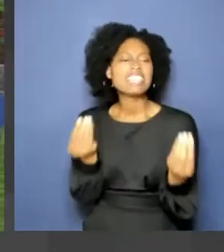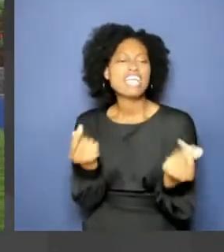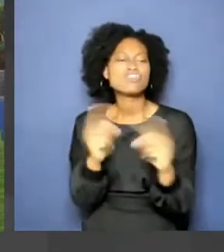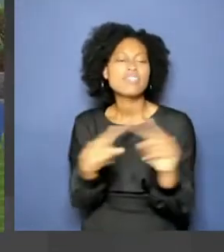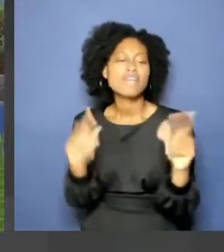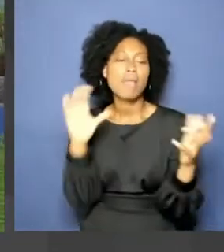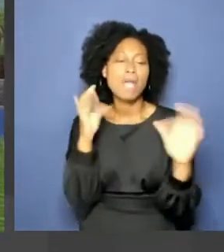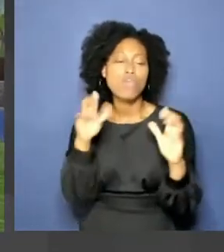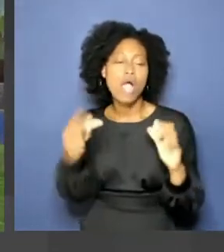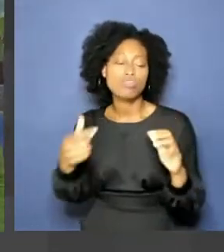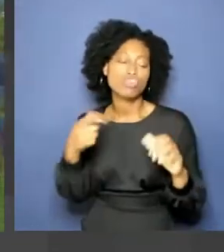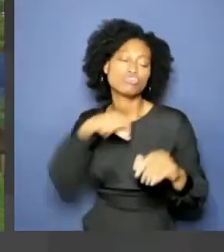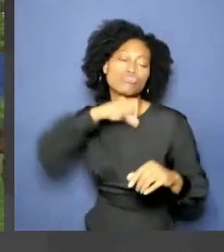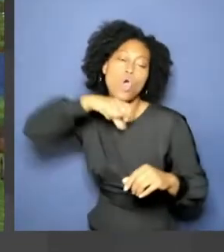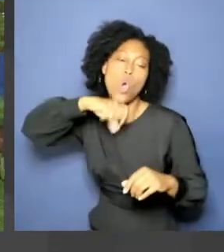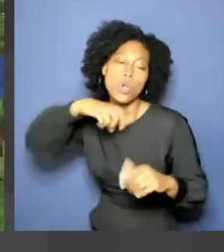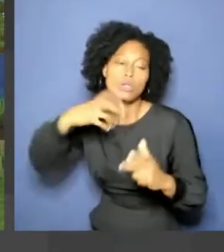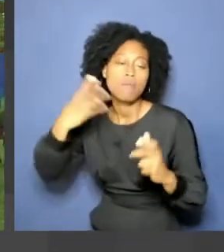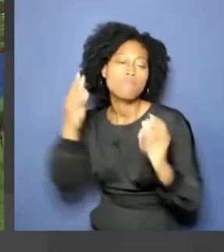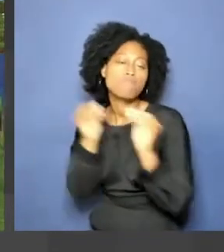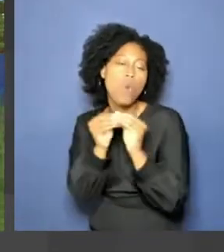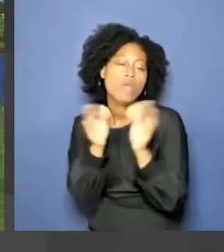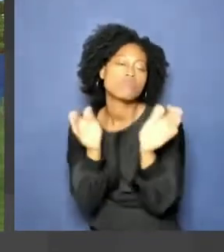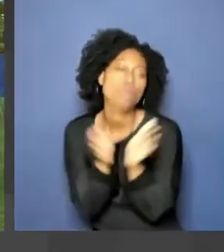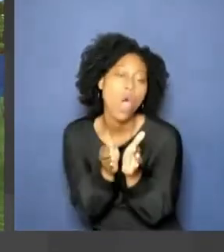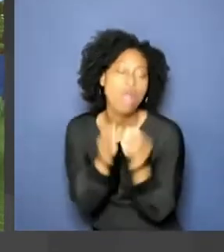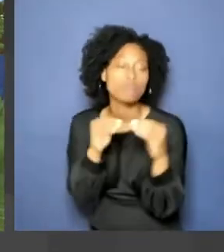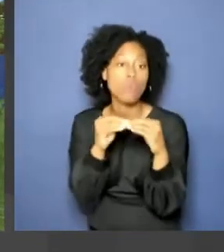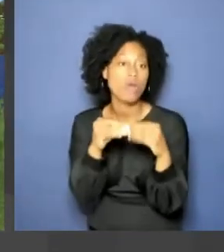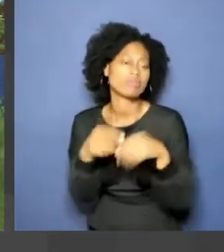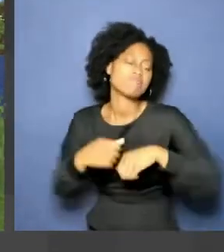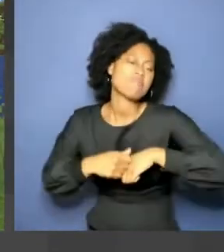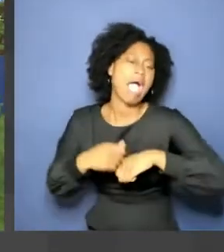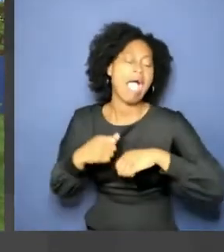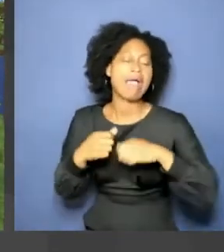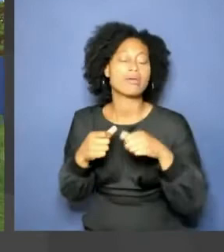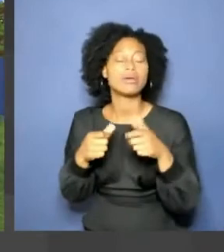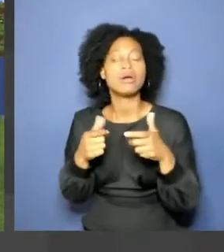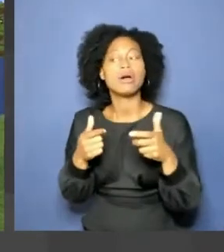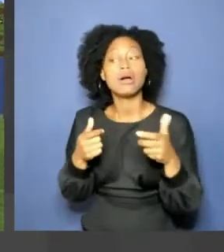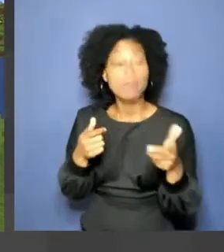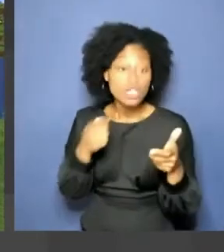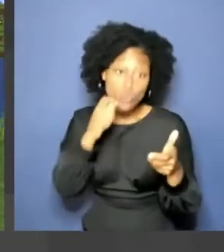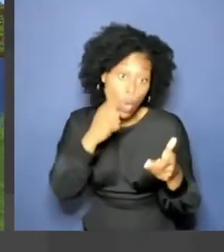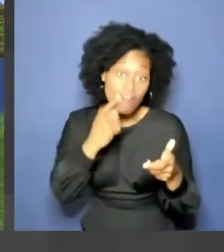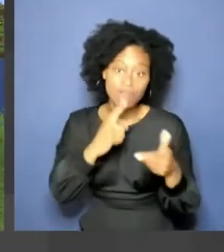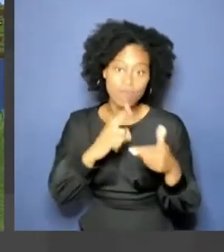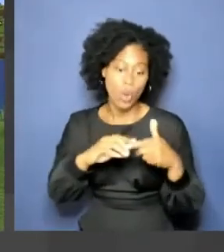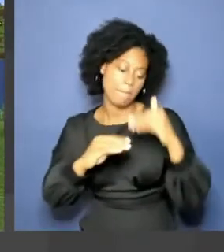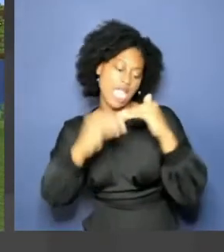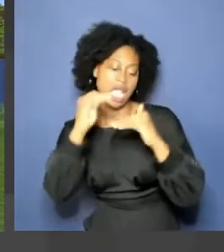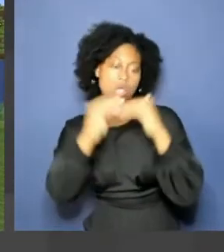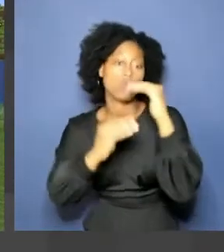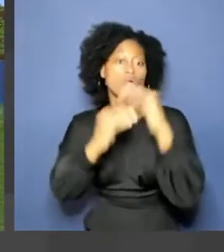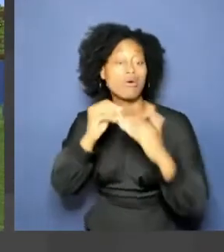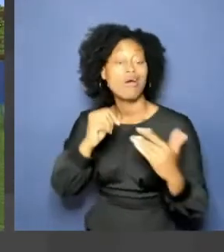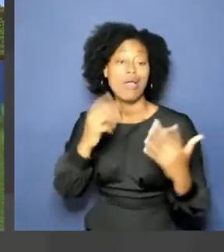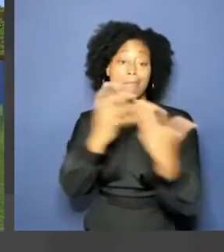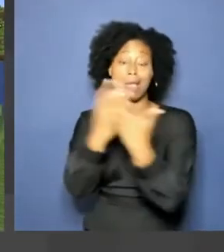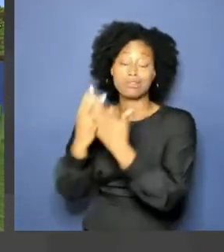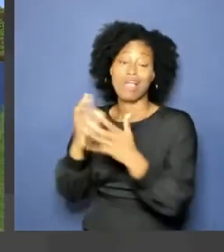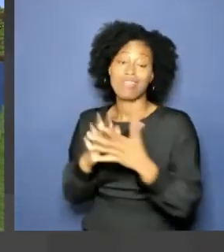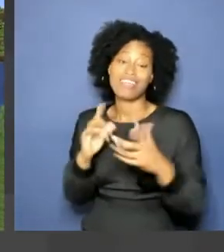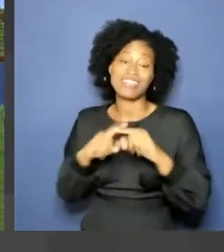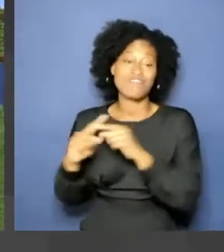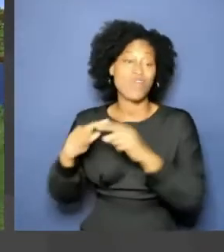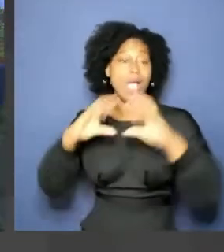So they're sort of smaller, more compact, but it is really cool like to build with. It matches a lot of different block sets, and I'm really excited to